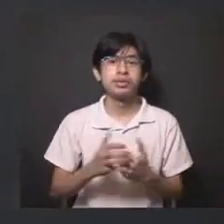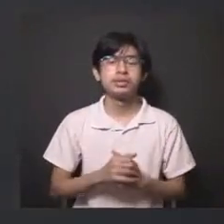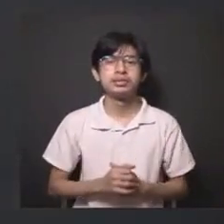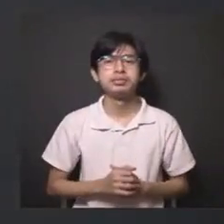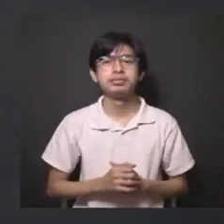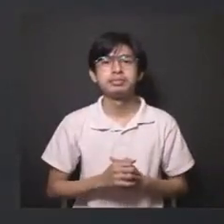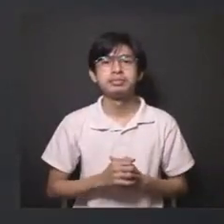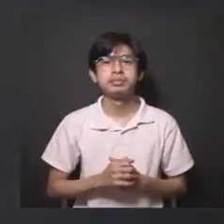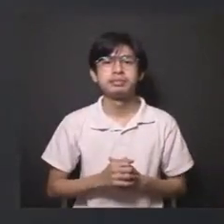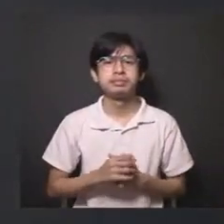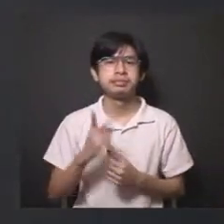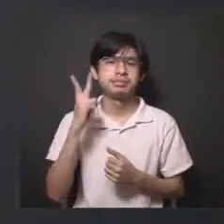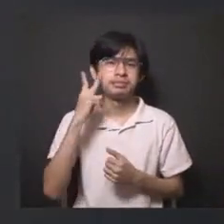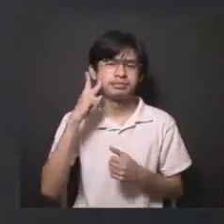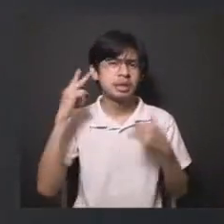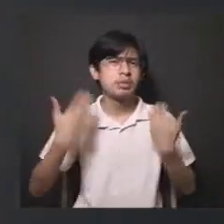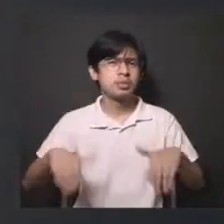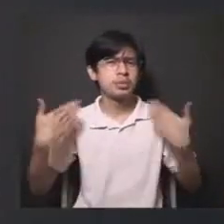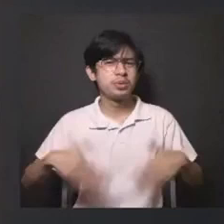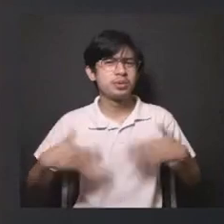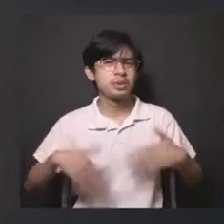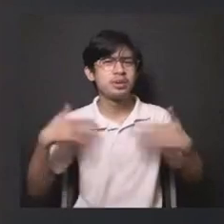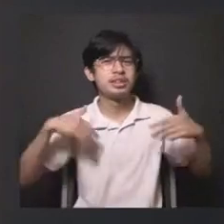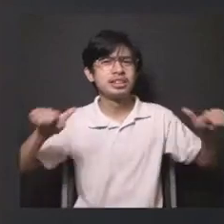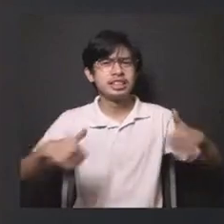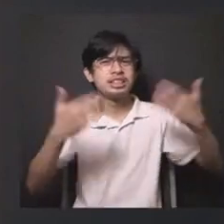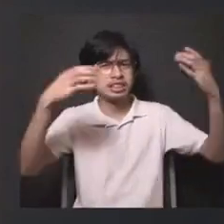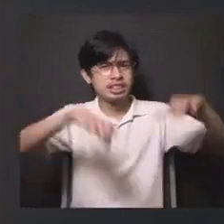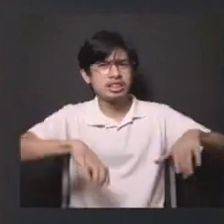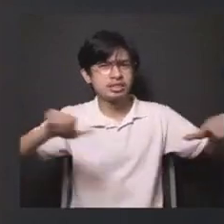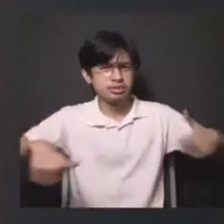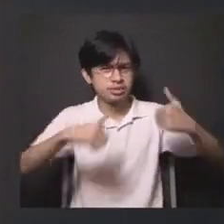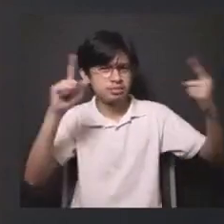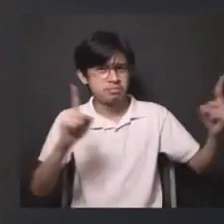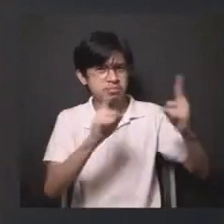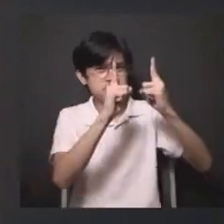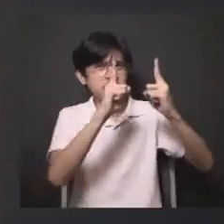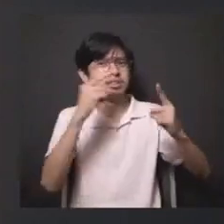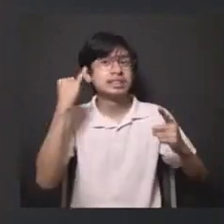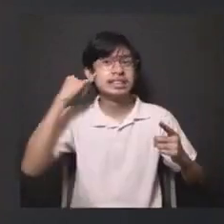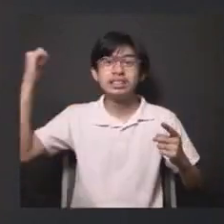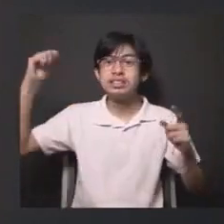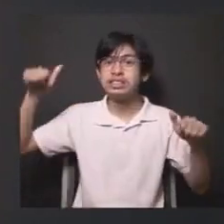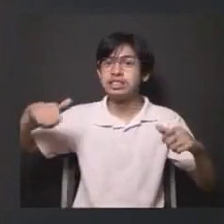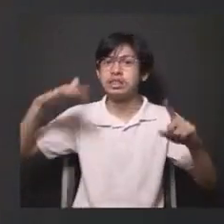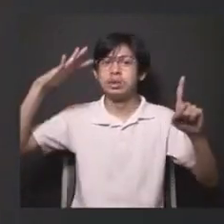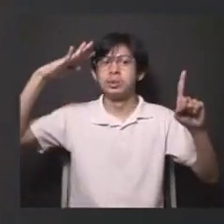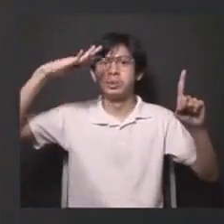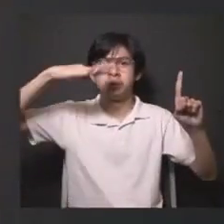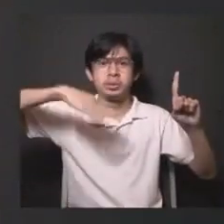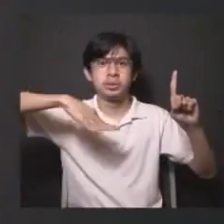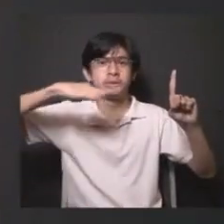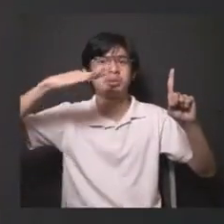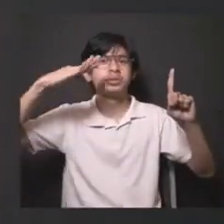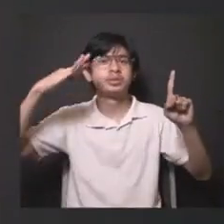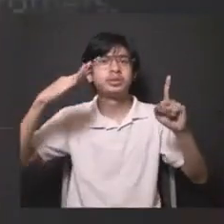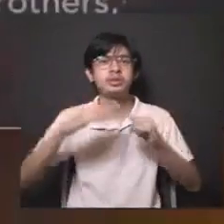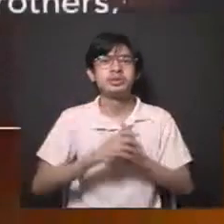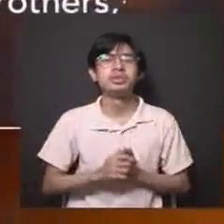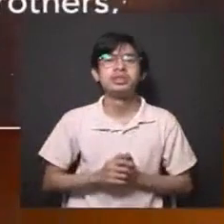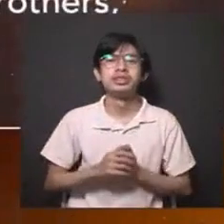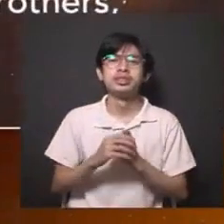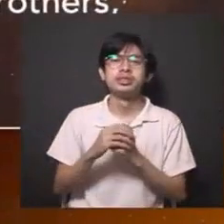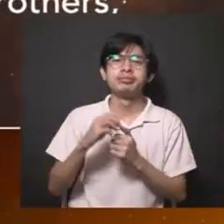chance encounter with Joseph. They bow down. In verse 7 it says, Joseph recognized his brothers